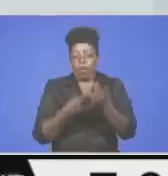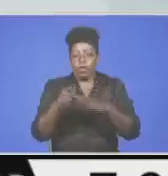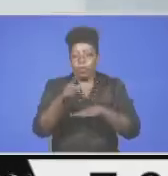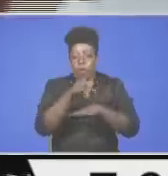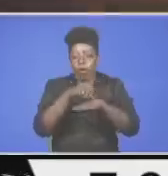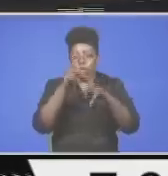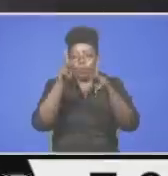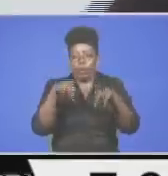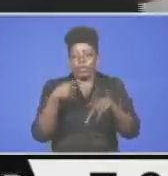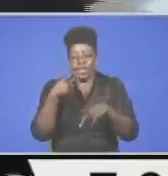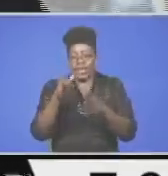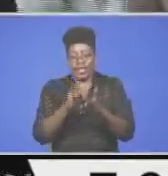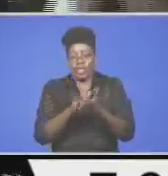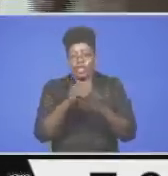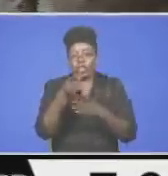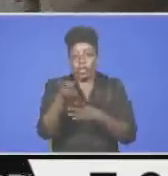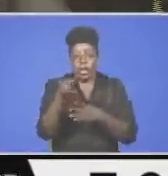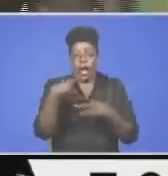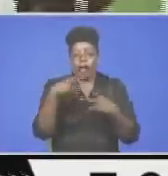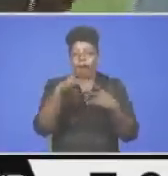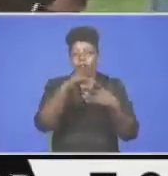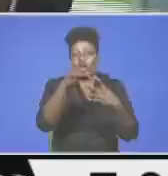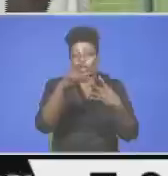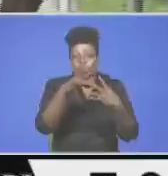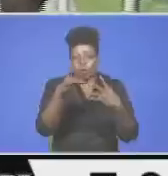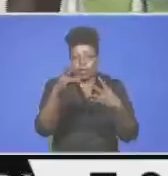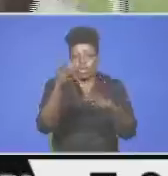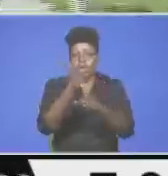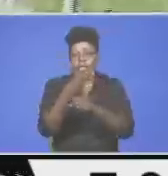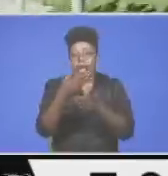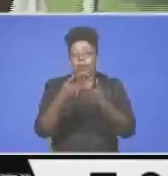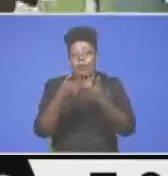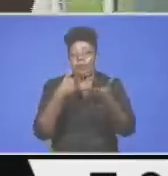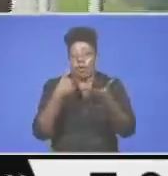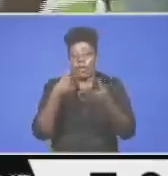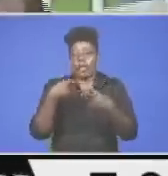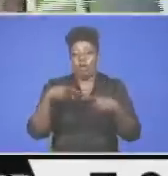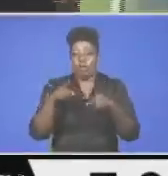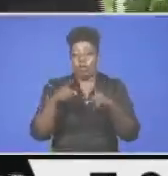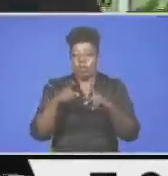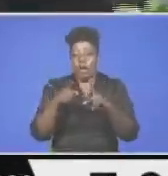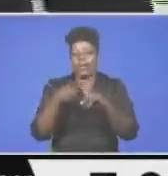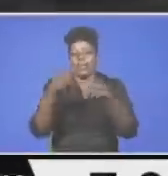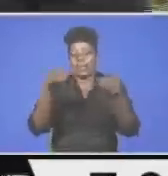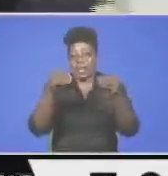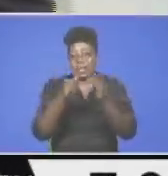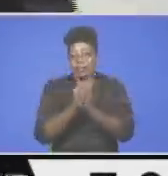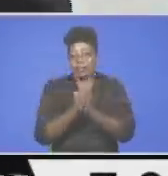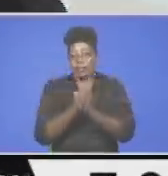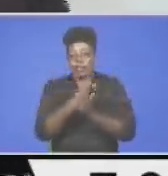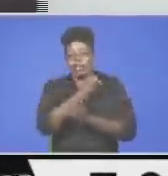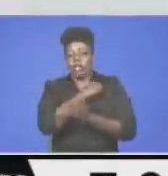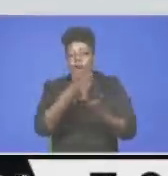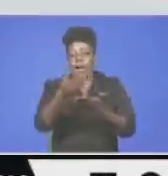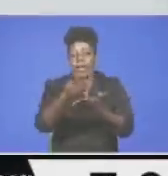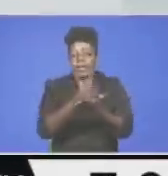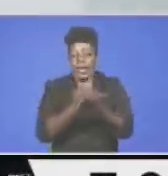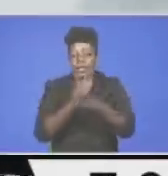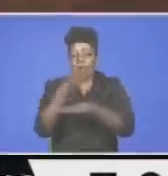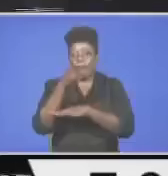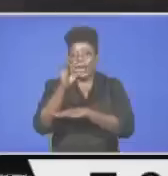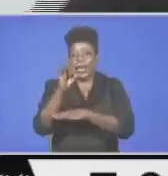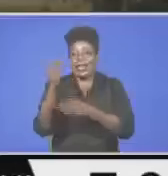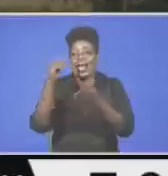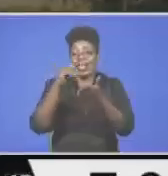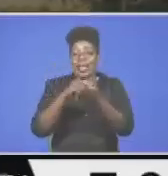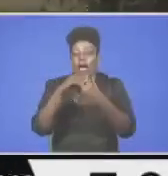prospects, claiming she had first choice on the items and could get them before they went to auction. Court papers show that Sawyer then collected over